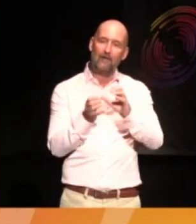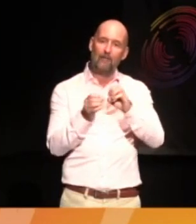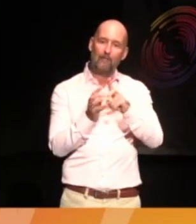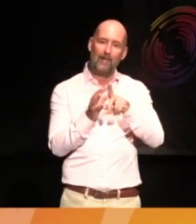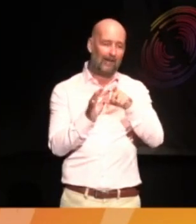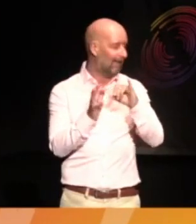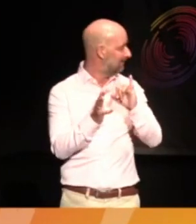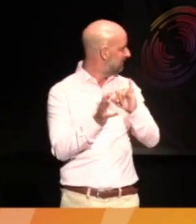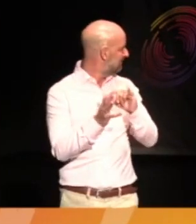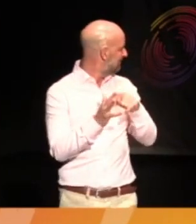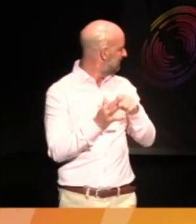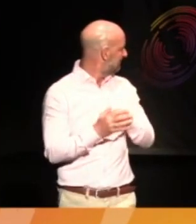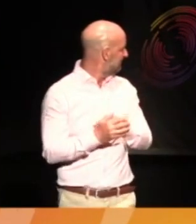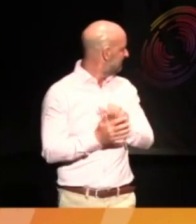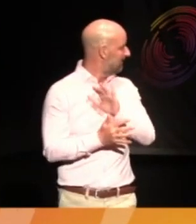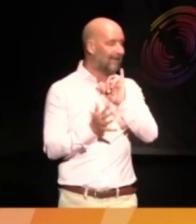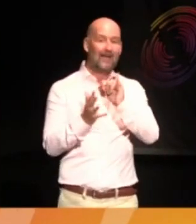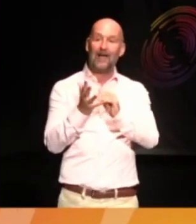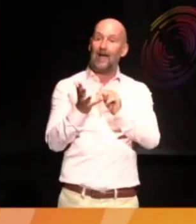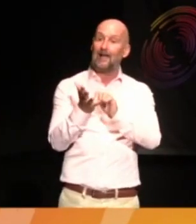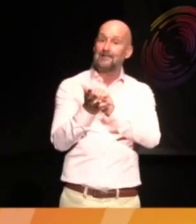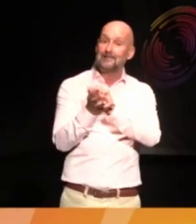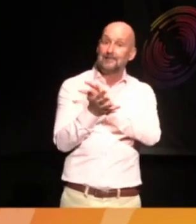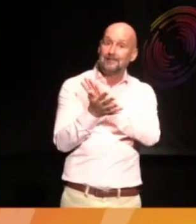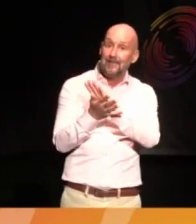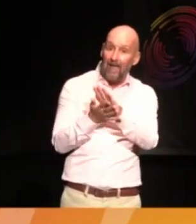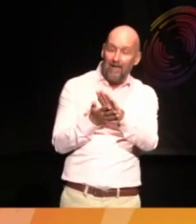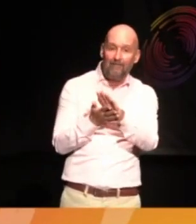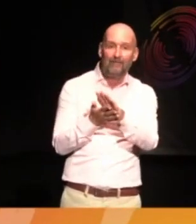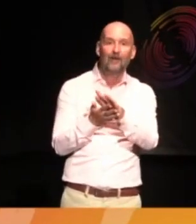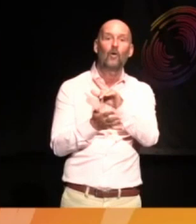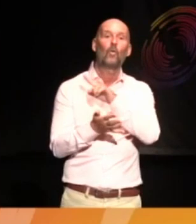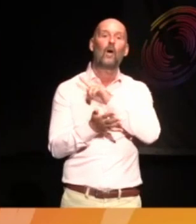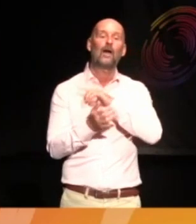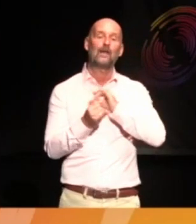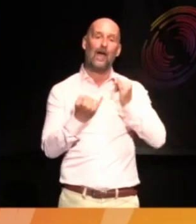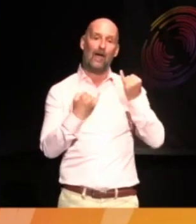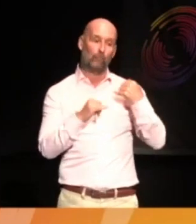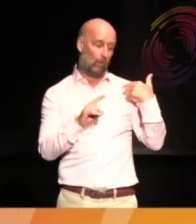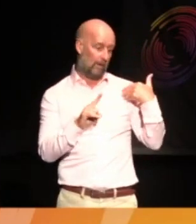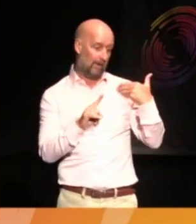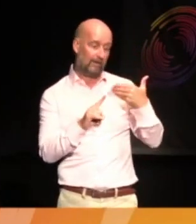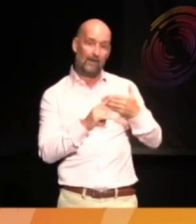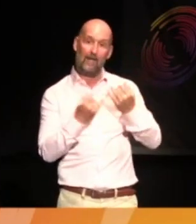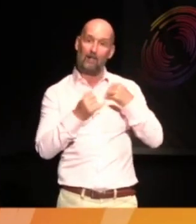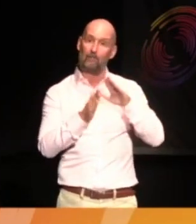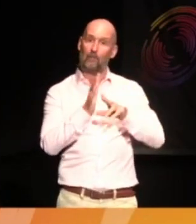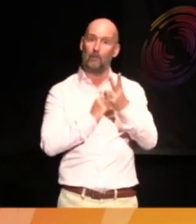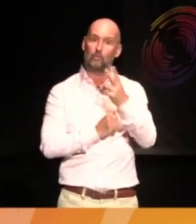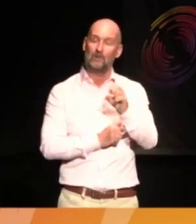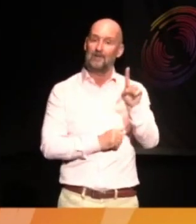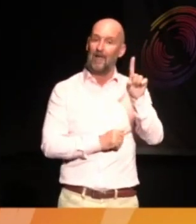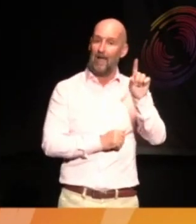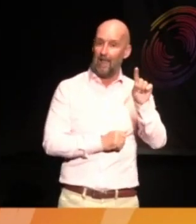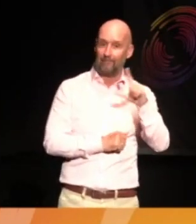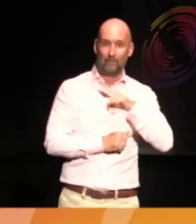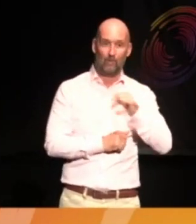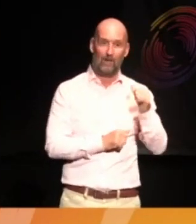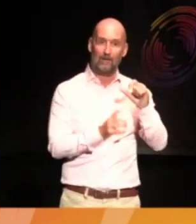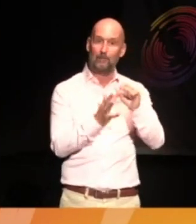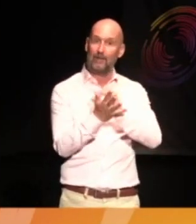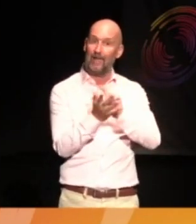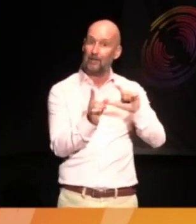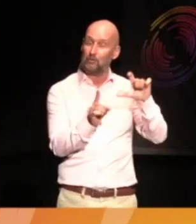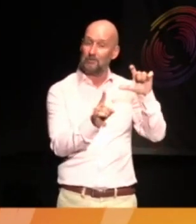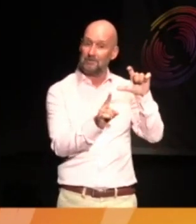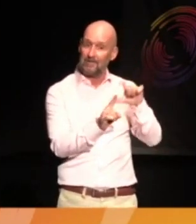Yep. Hi, I'm Stef. I have had a chronic illness since 2011, which forced me to give up a PhD